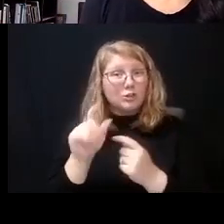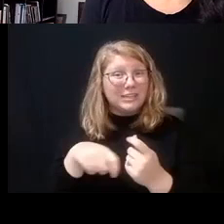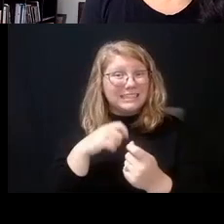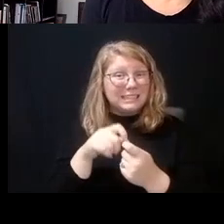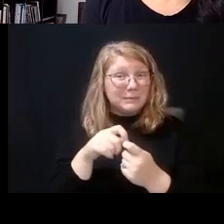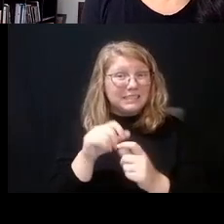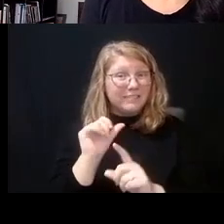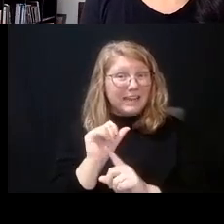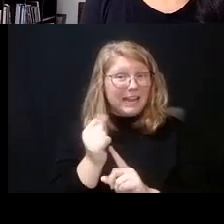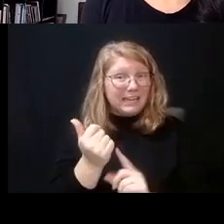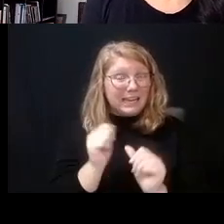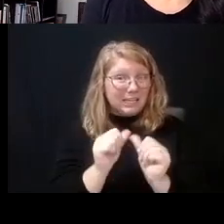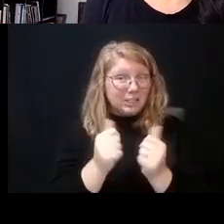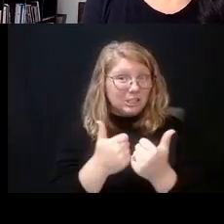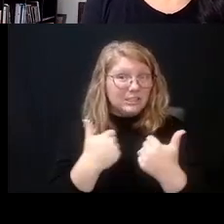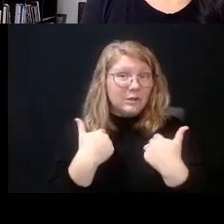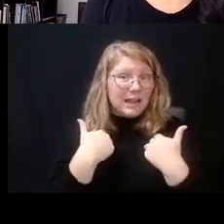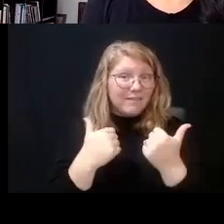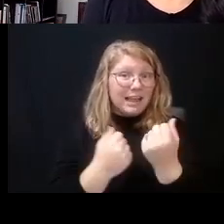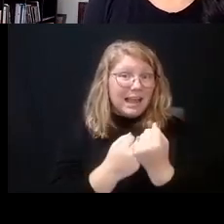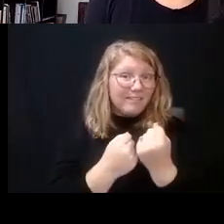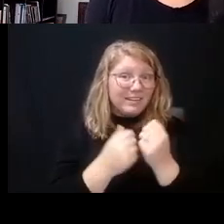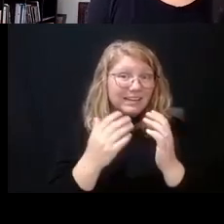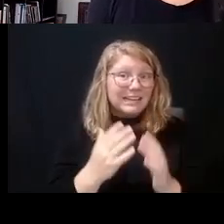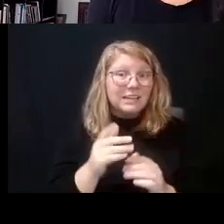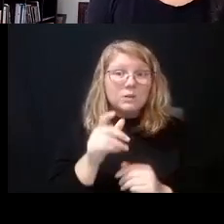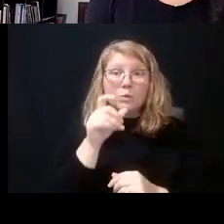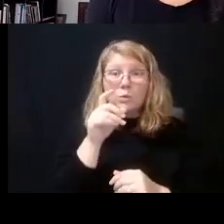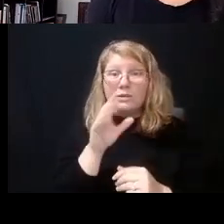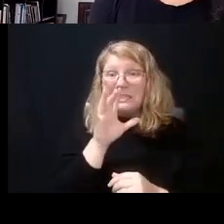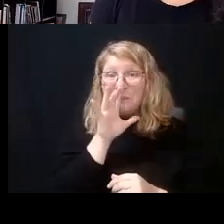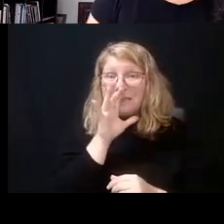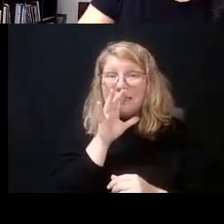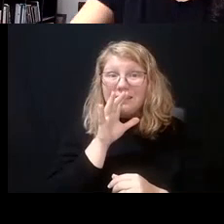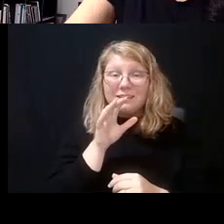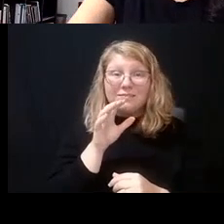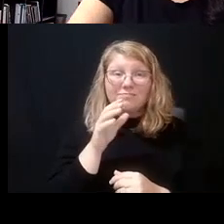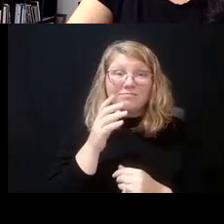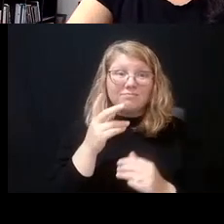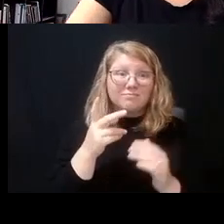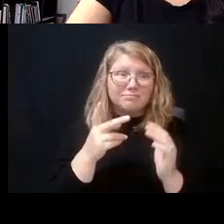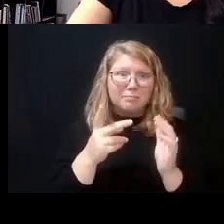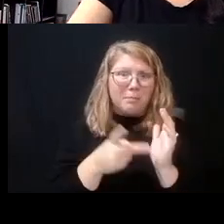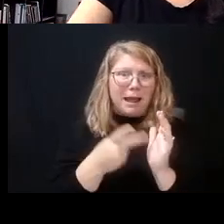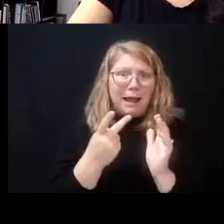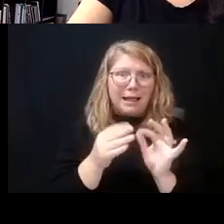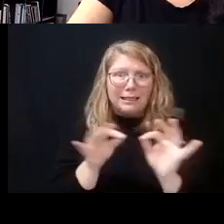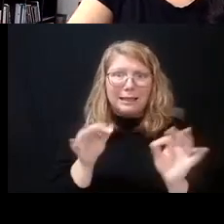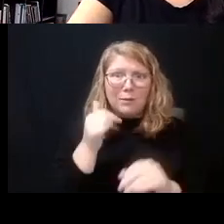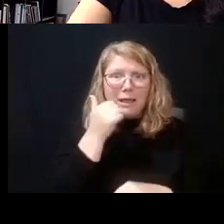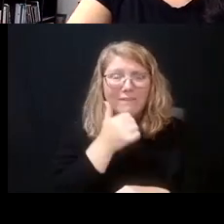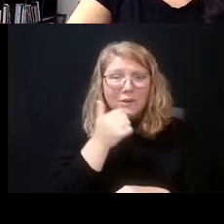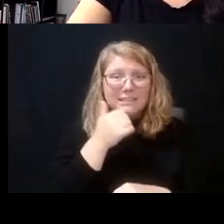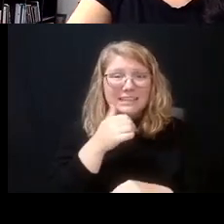we have advocates who speak in, speak bilingually every day. So those are the folks who